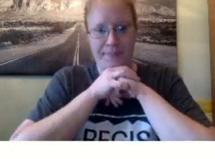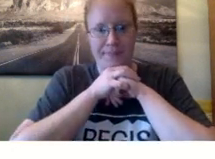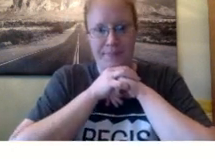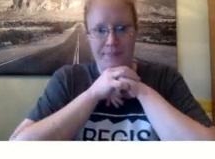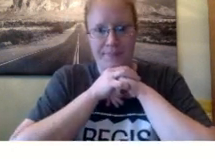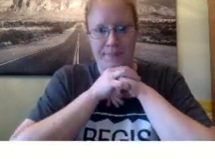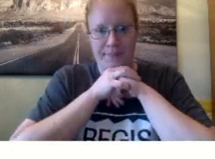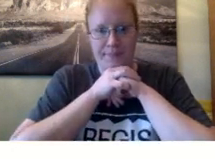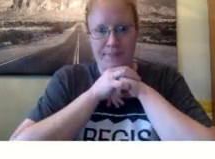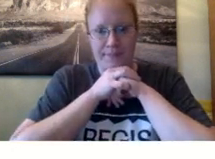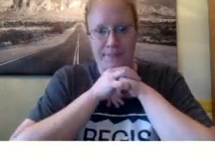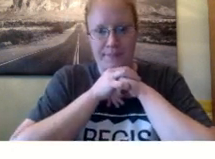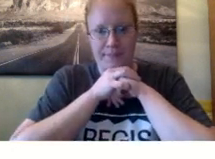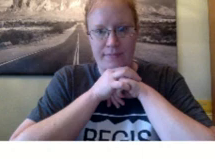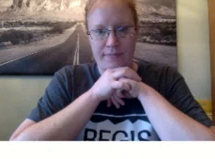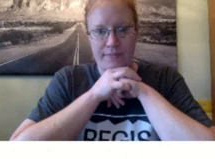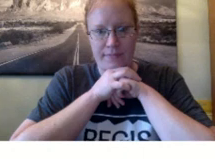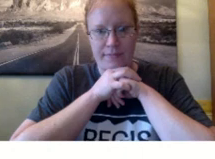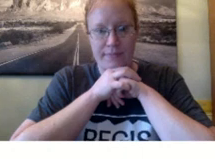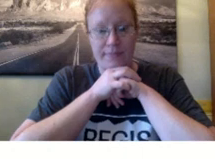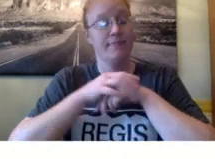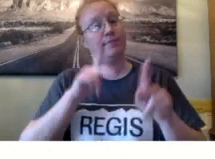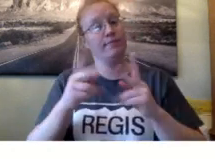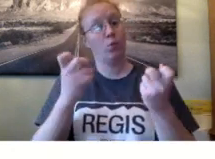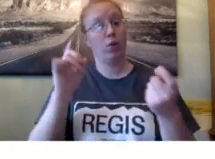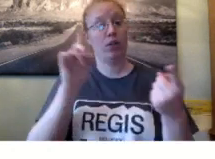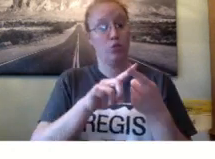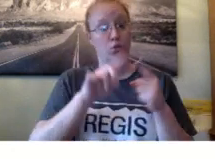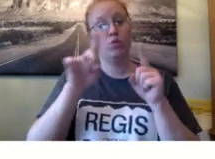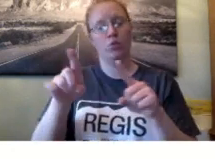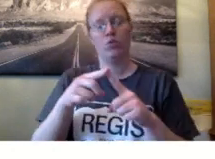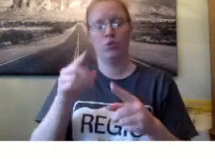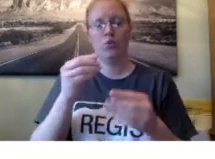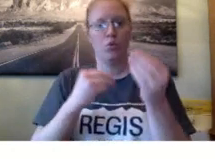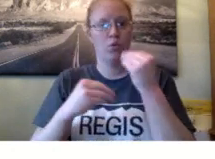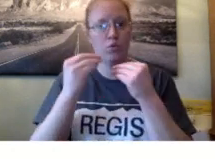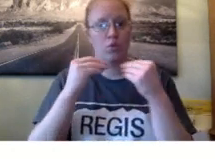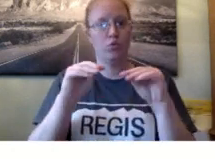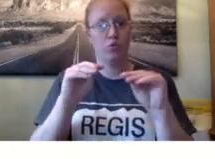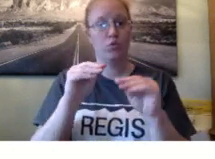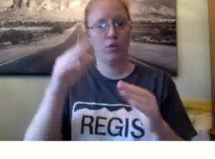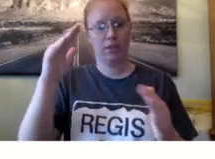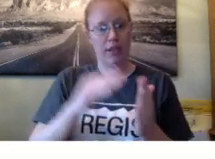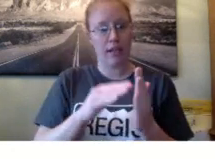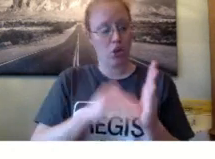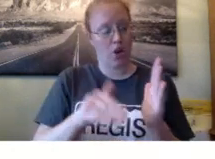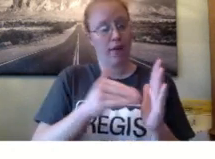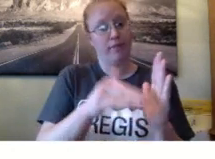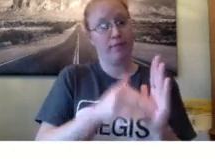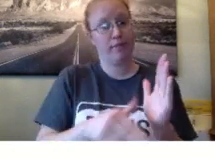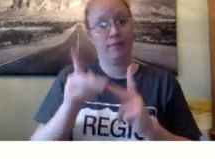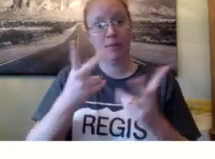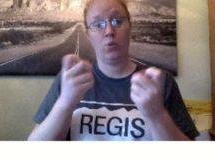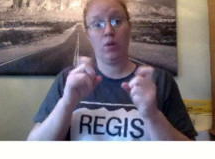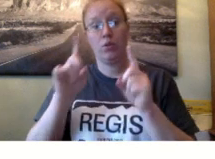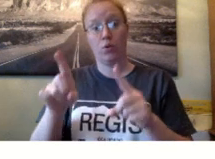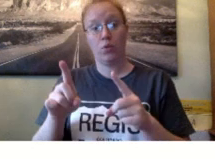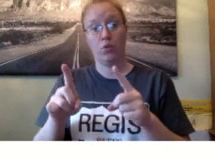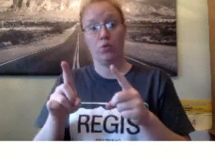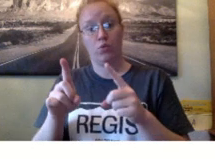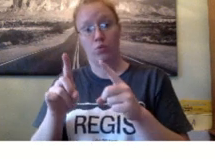Good job. People want to go to grocery stores less often. People want to